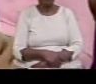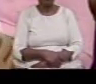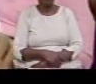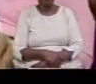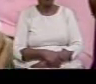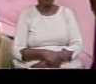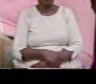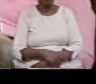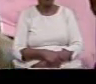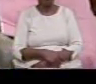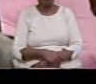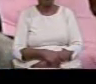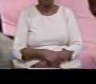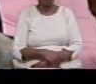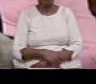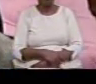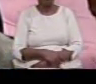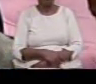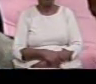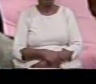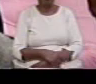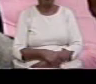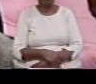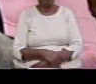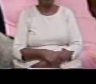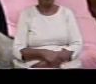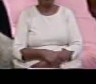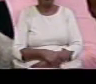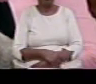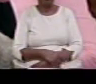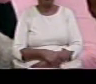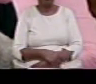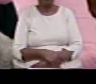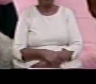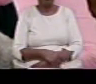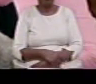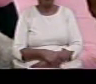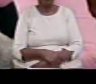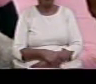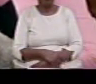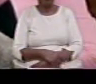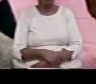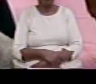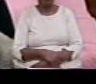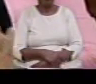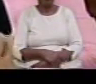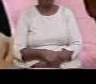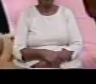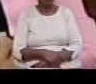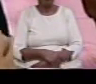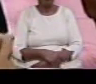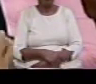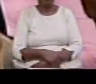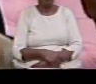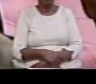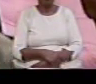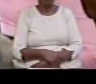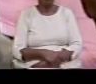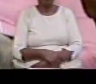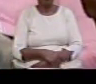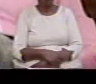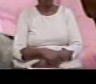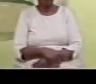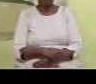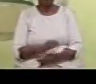leprosy. Or if the rough flesh turn again and be changed unto white, it shall come unto priest. And the priest shall see him and be healed.